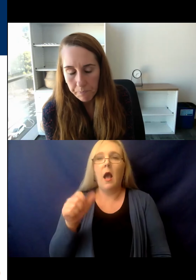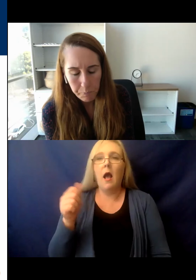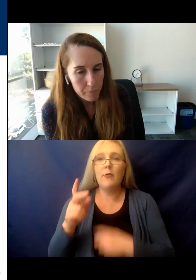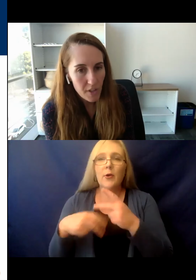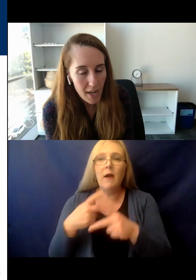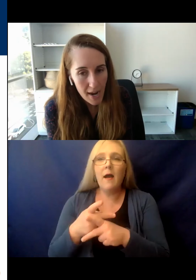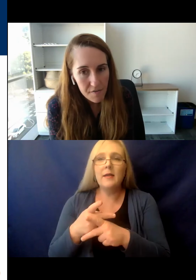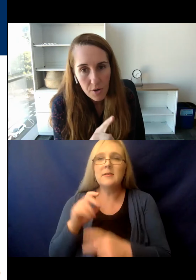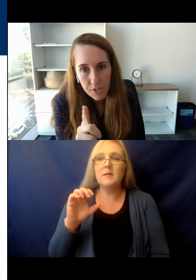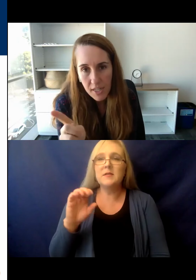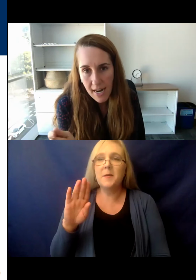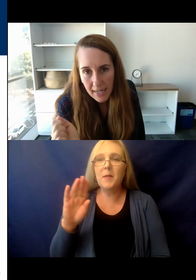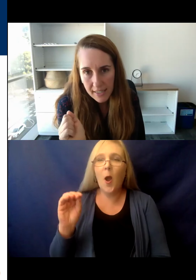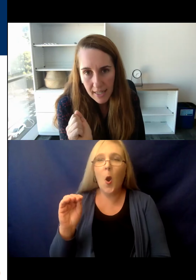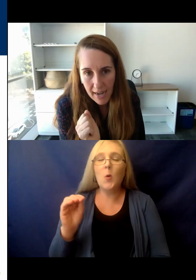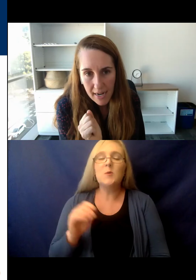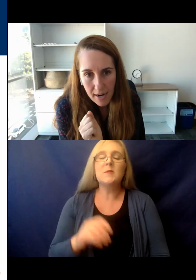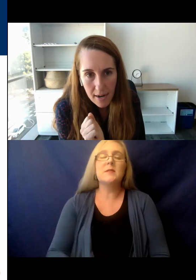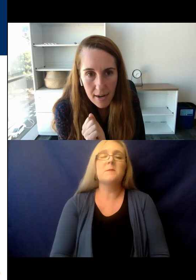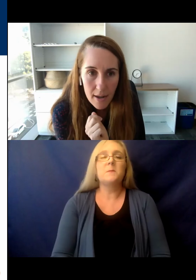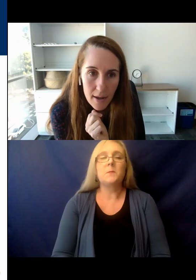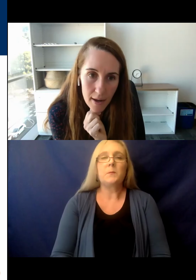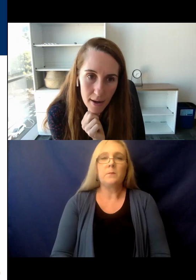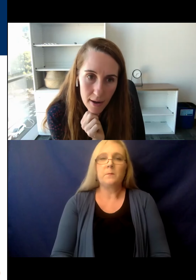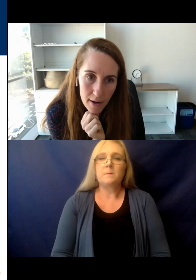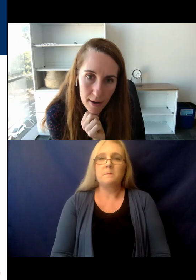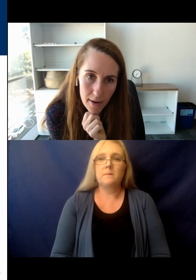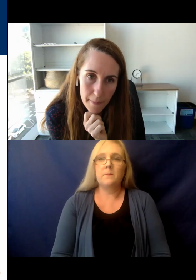survey. And if you go to the next slide,